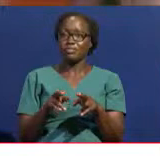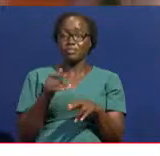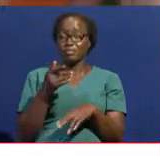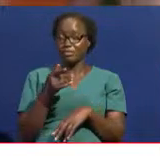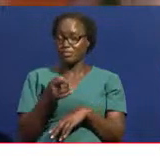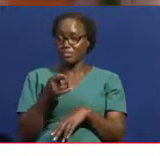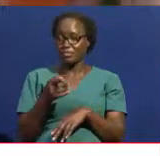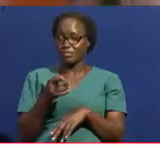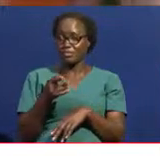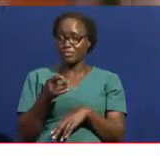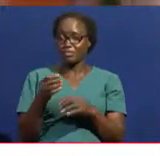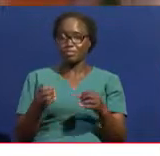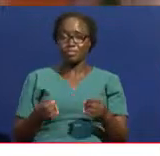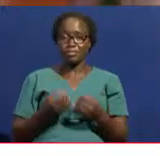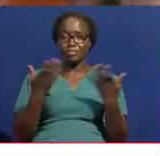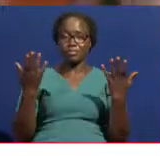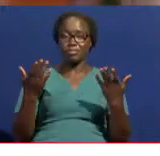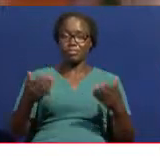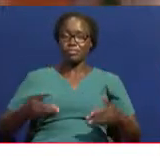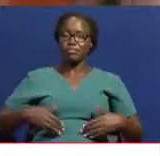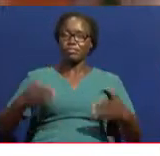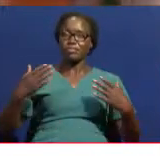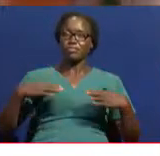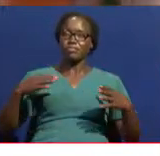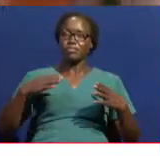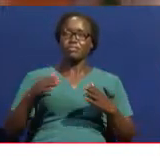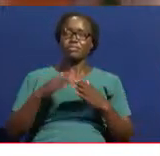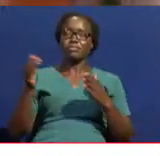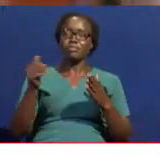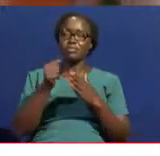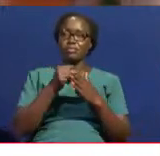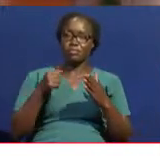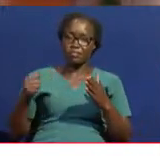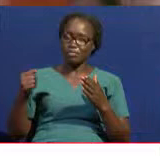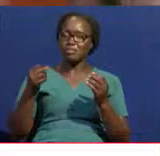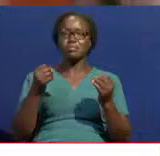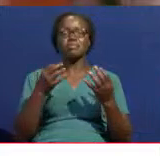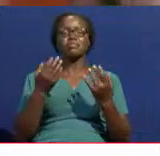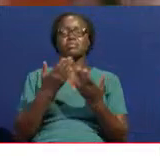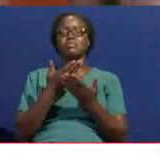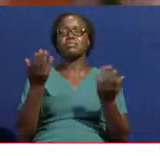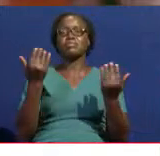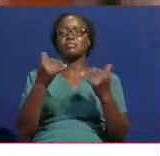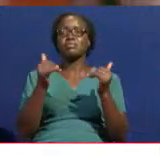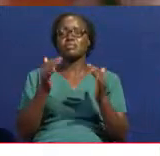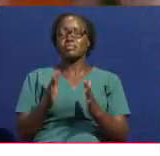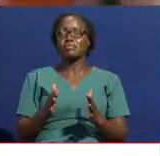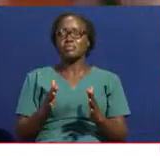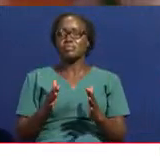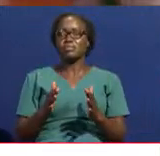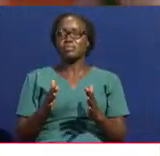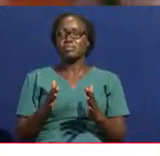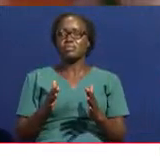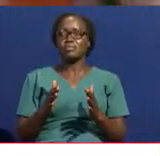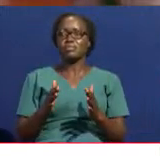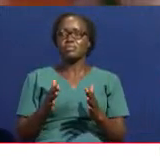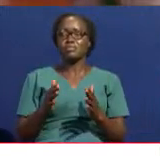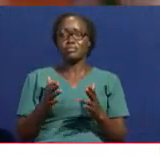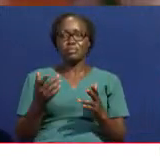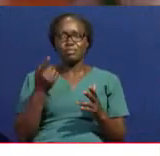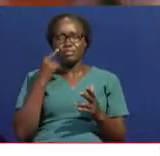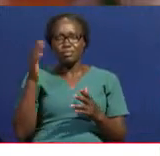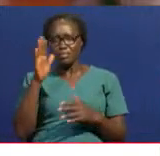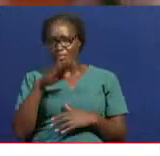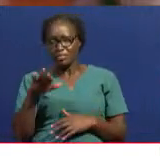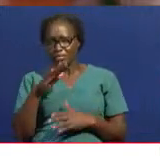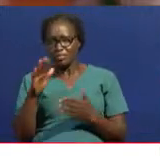this exposure to these young people, is going to open doors for a number of these players. And watch this space. You will